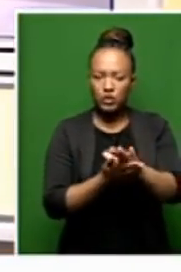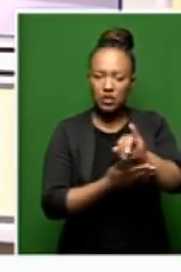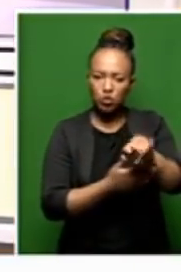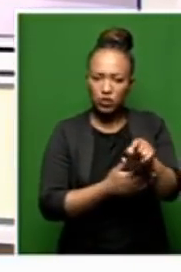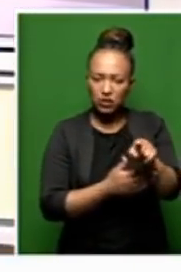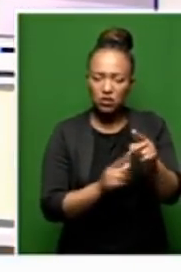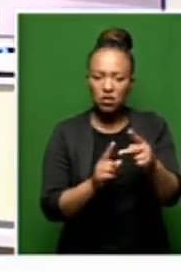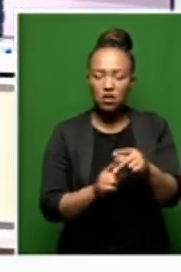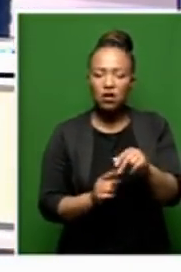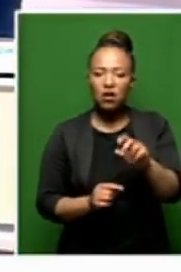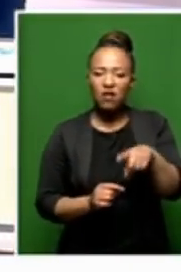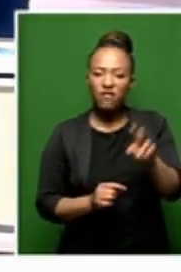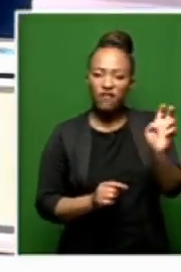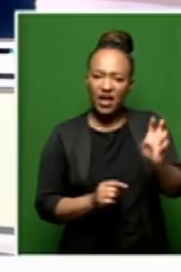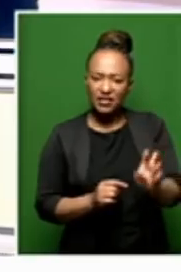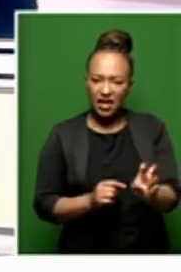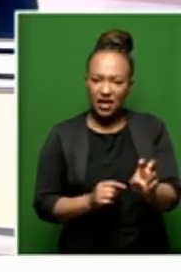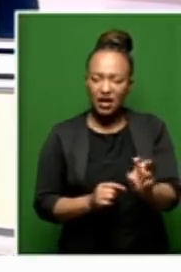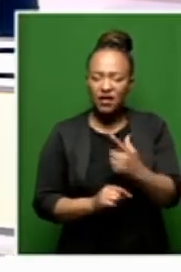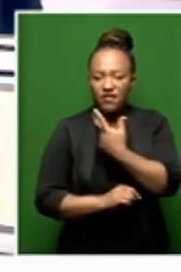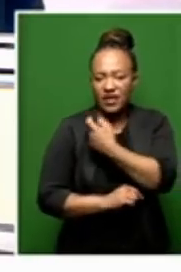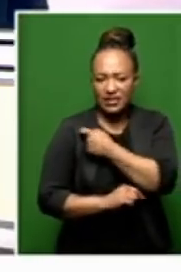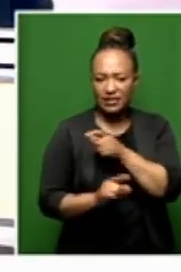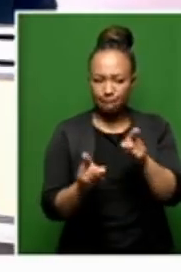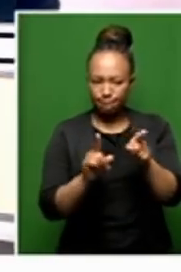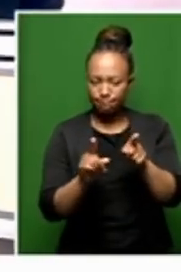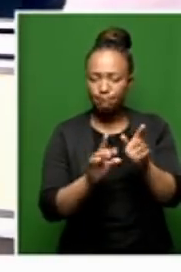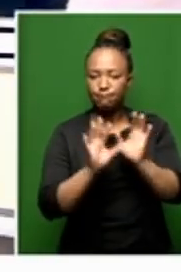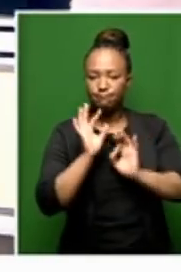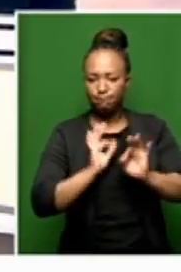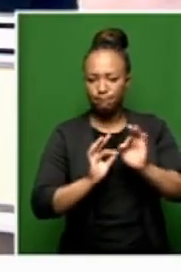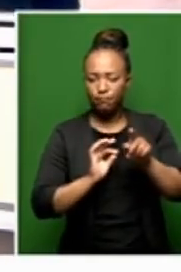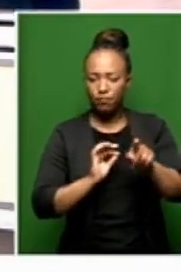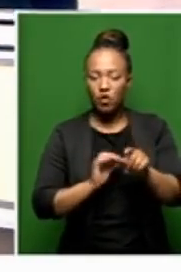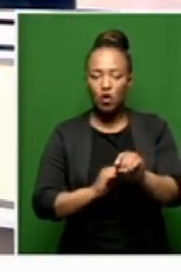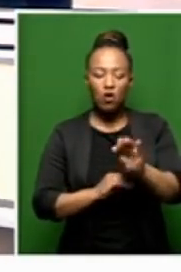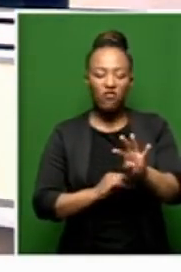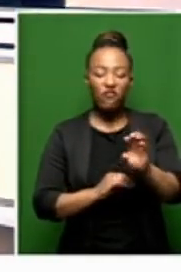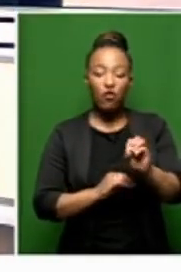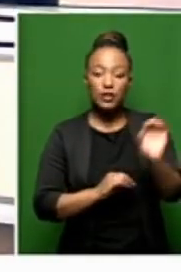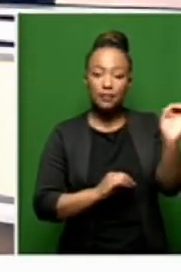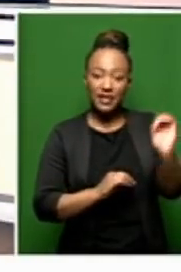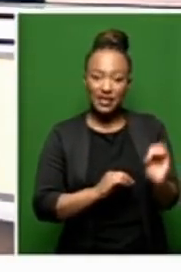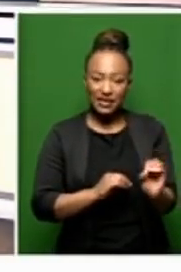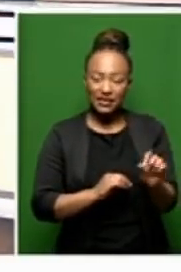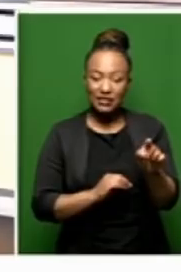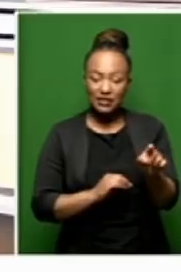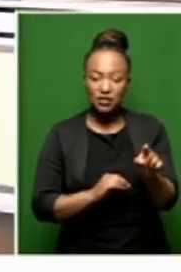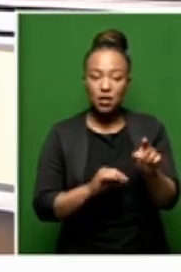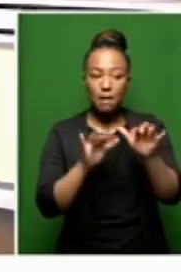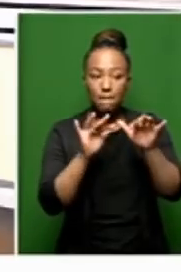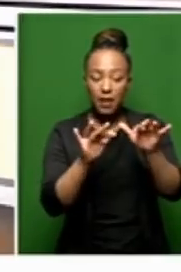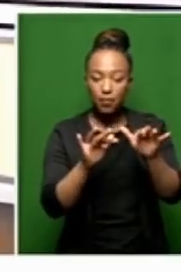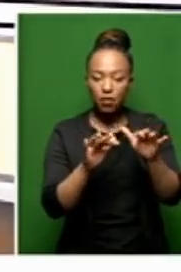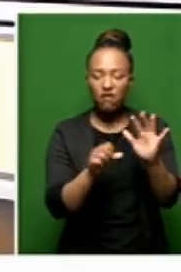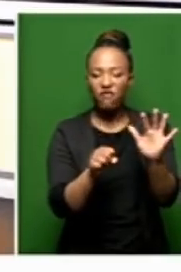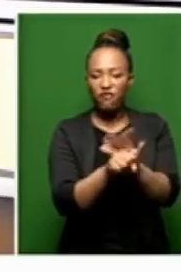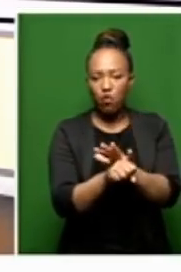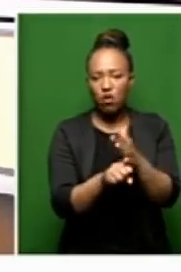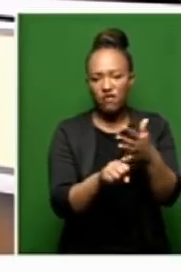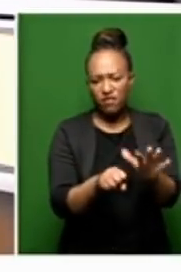of course, the Pfizer vaccines. So let's talk to that for a moment. Around 40% of the population